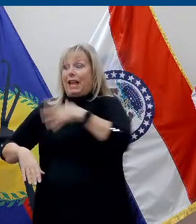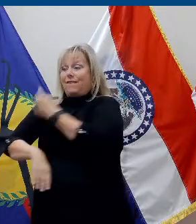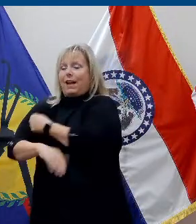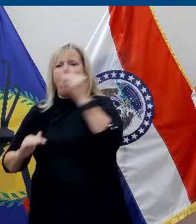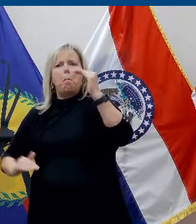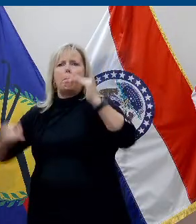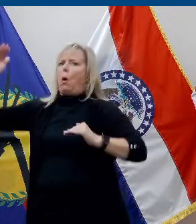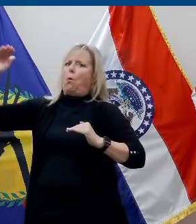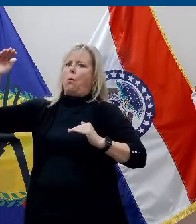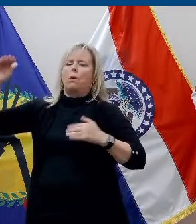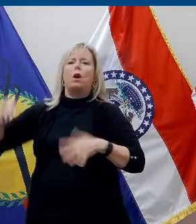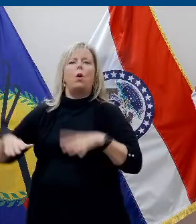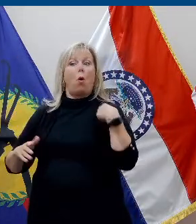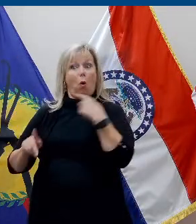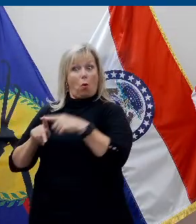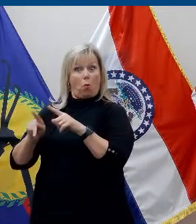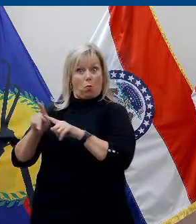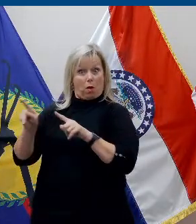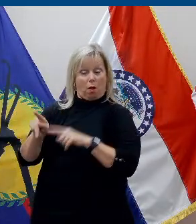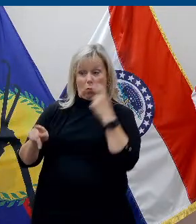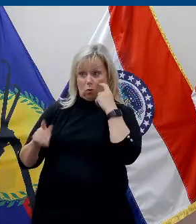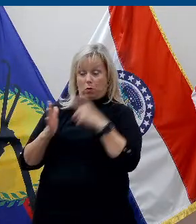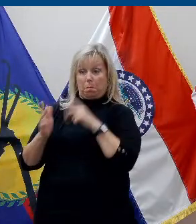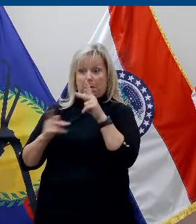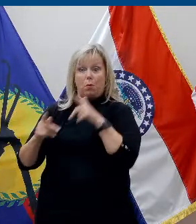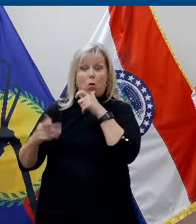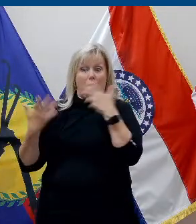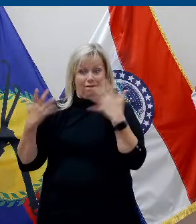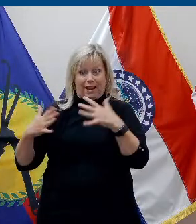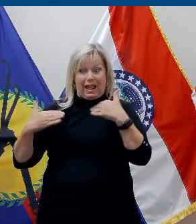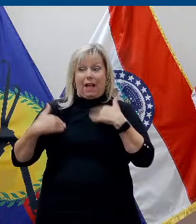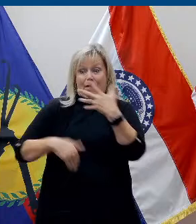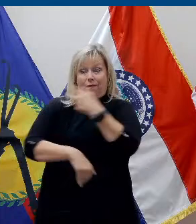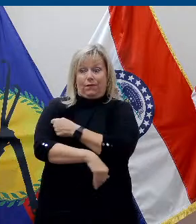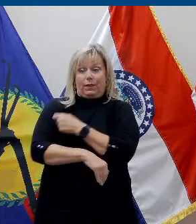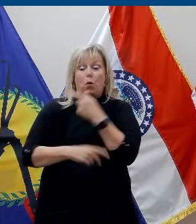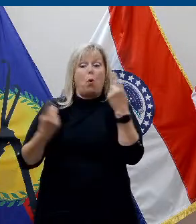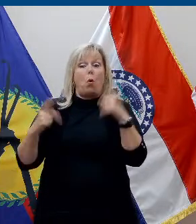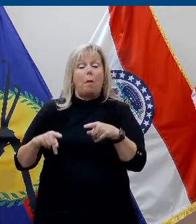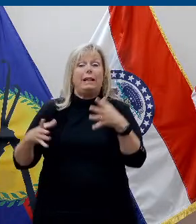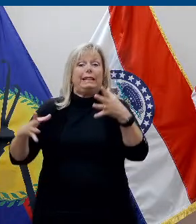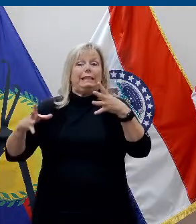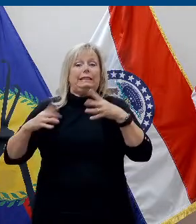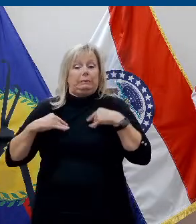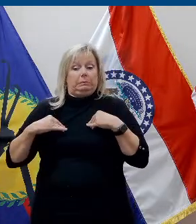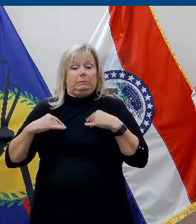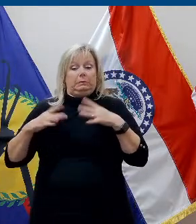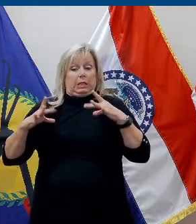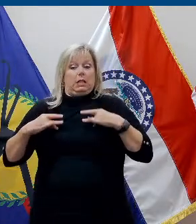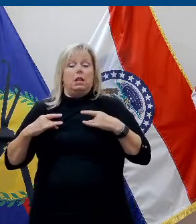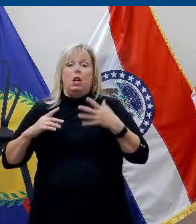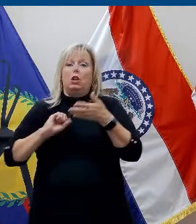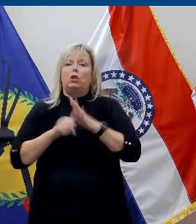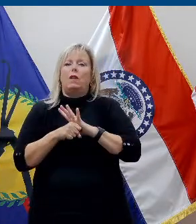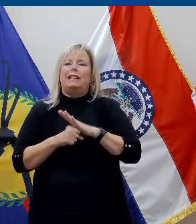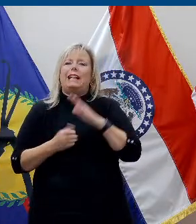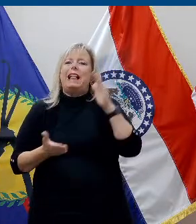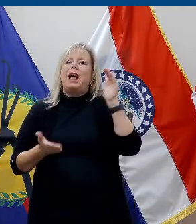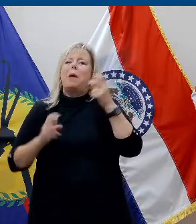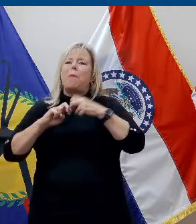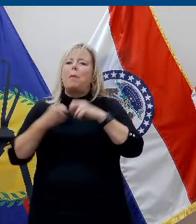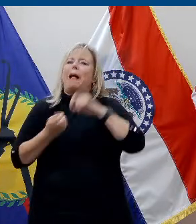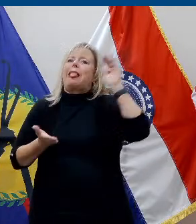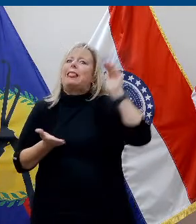unvaccinated. We also have noted that those vaccinated individuals that do catch COVID tend to have significantly fewer